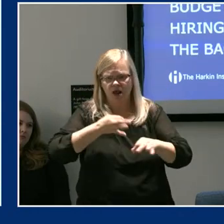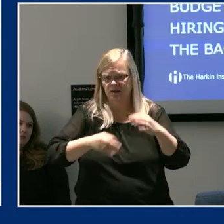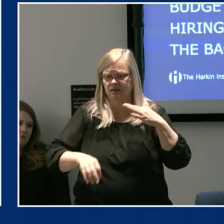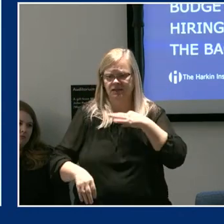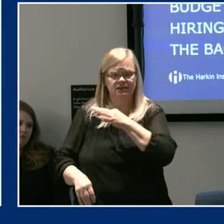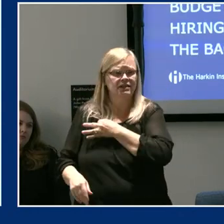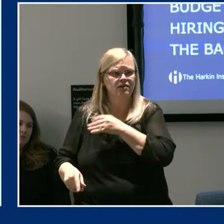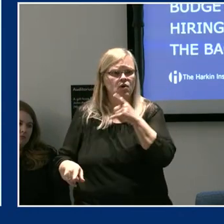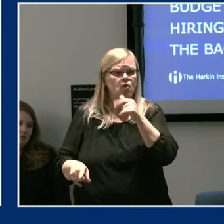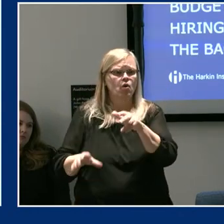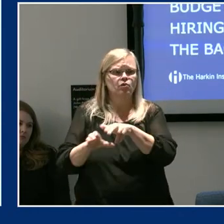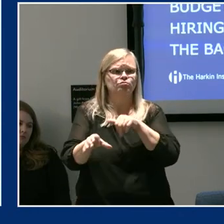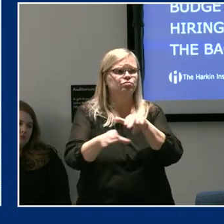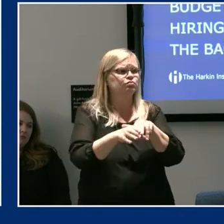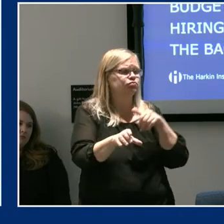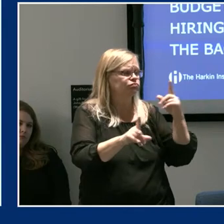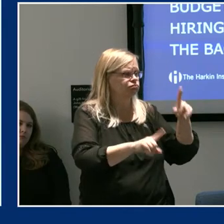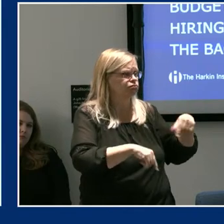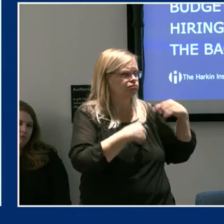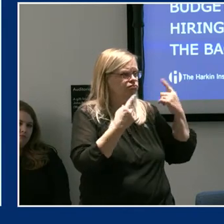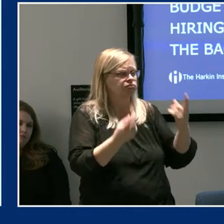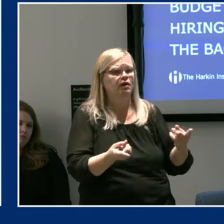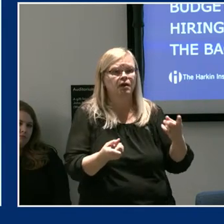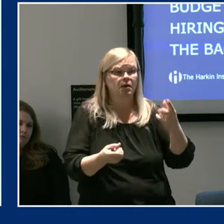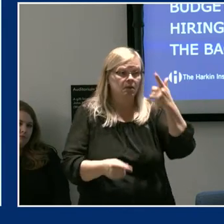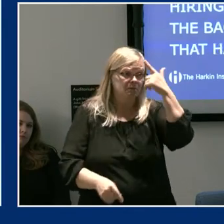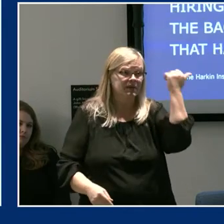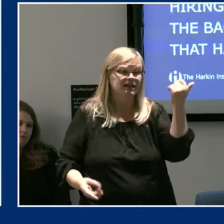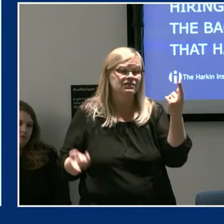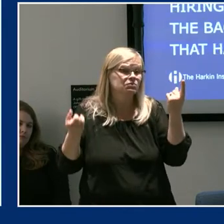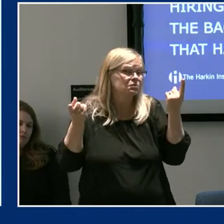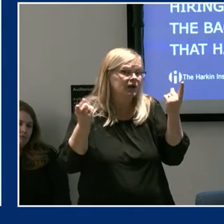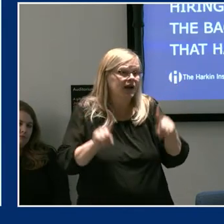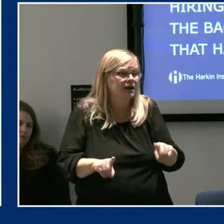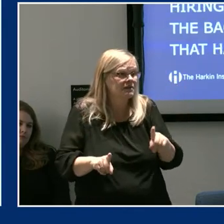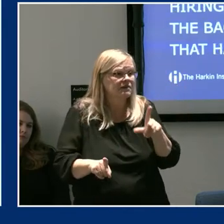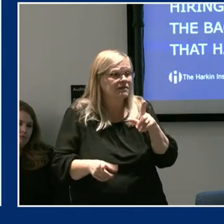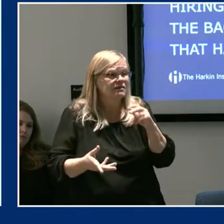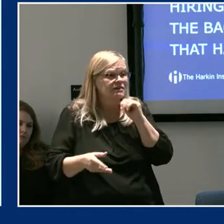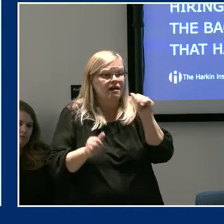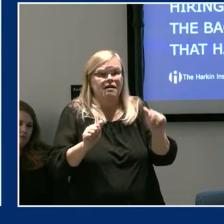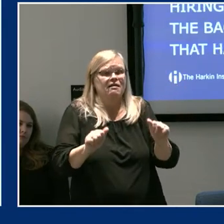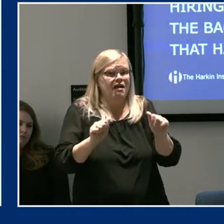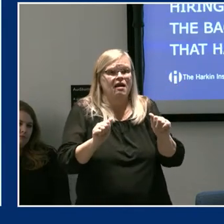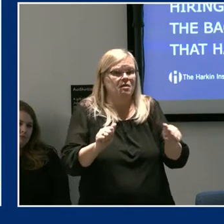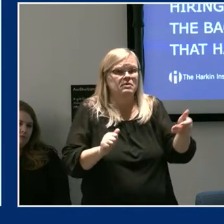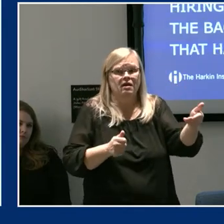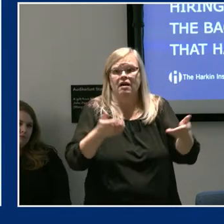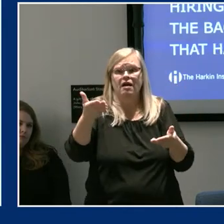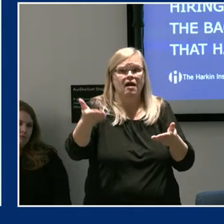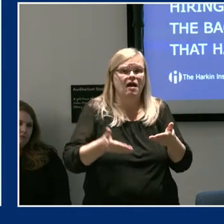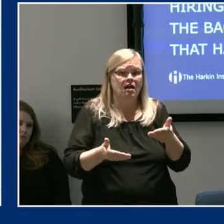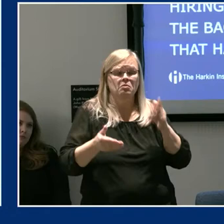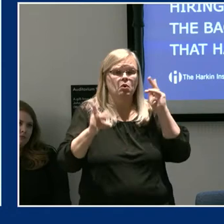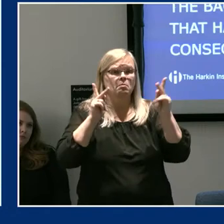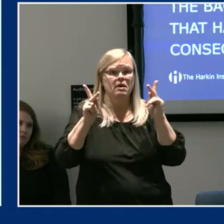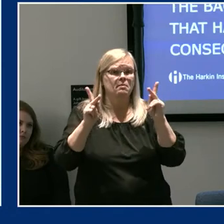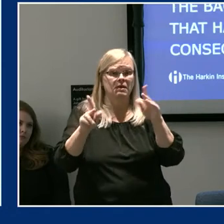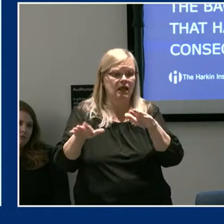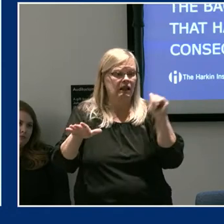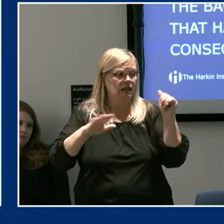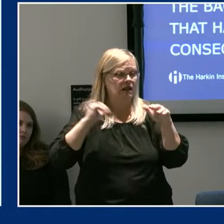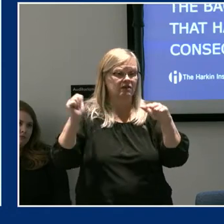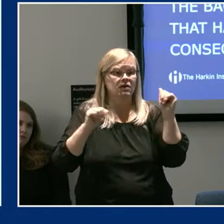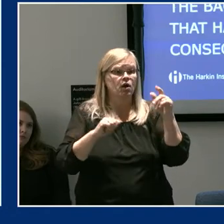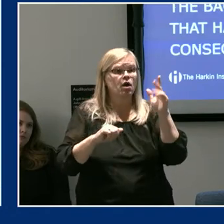lost over years, because as a consequence of not being able to hire as people leave, those who